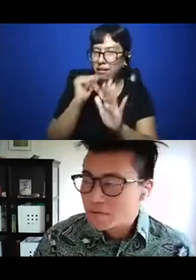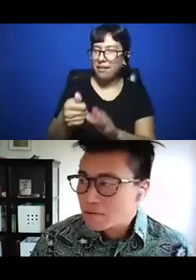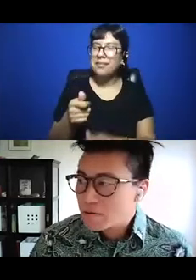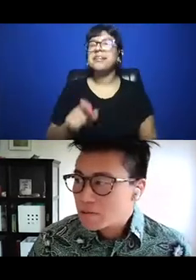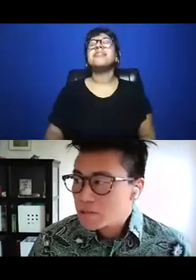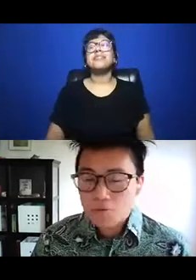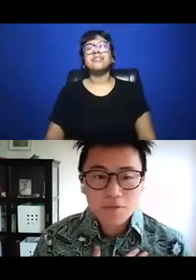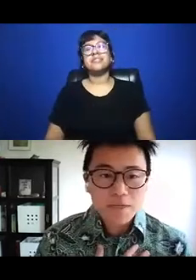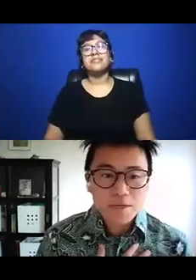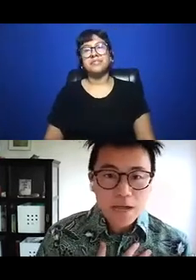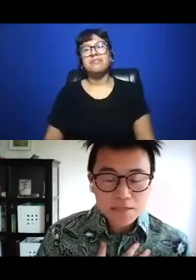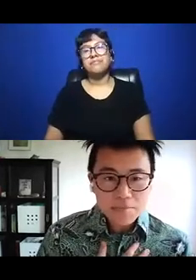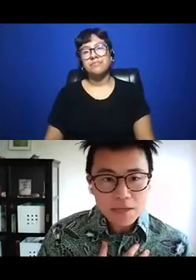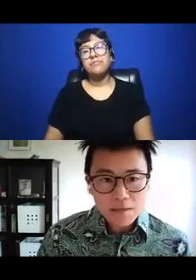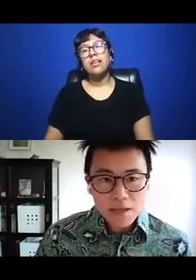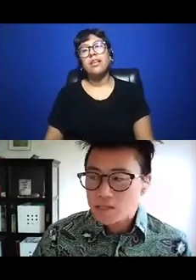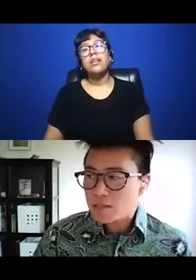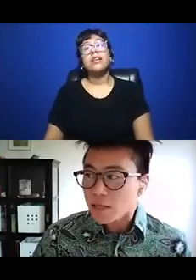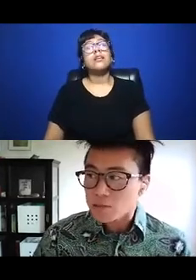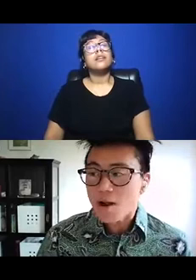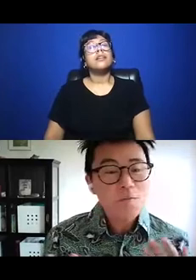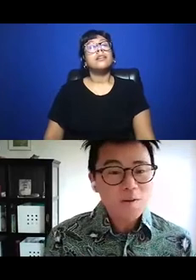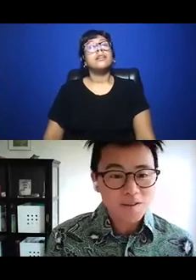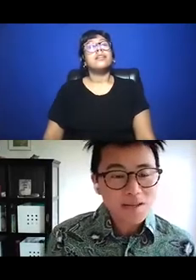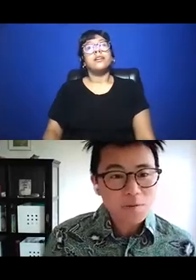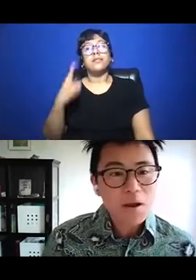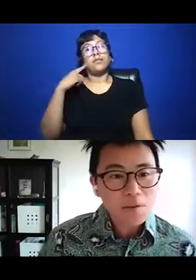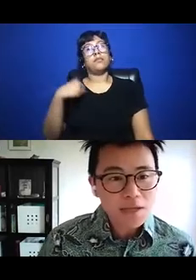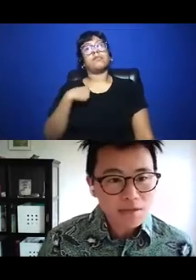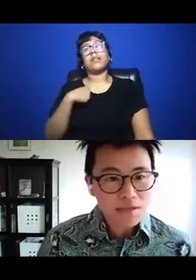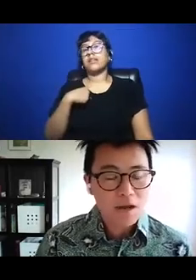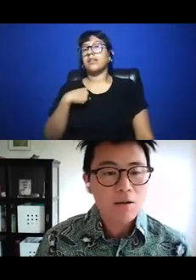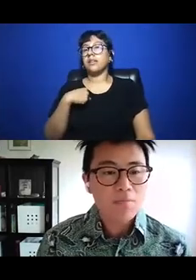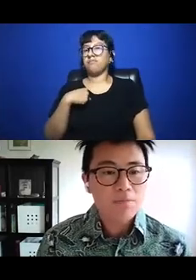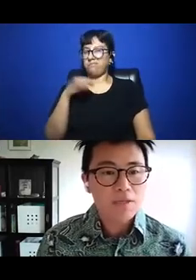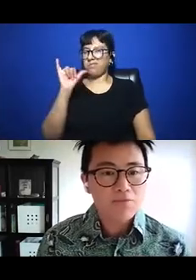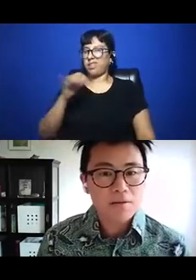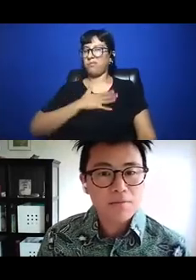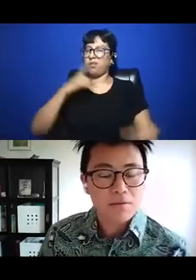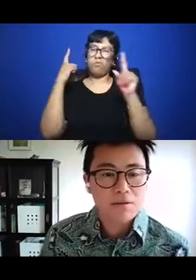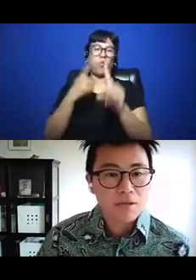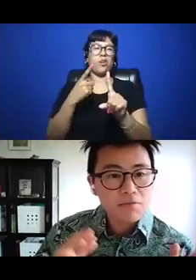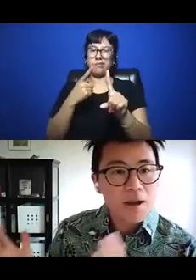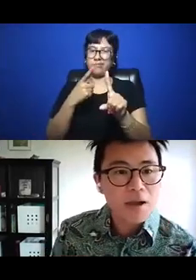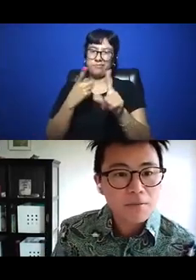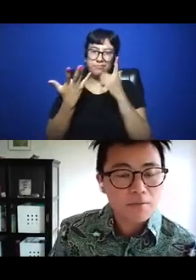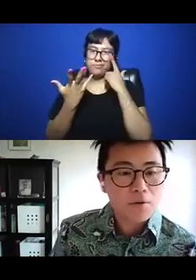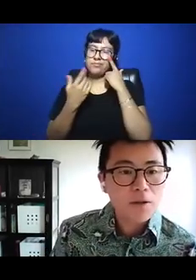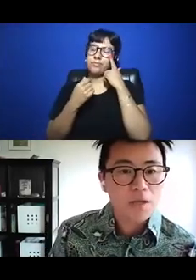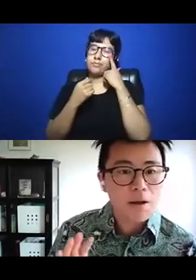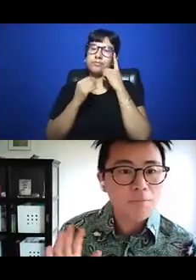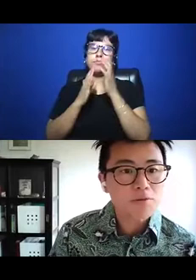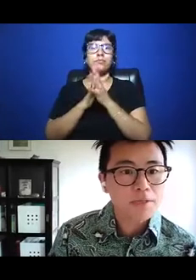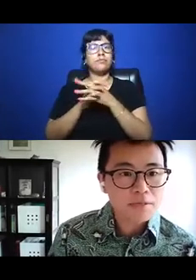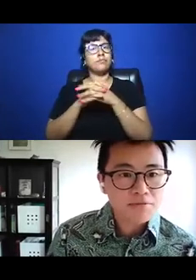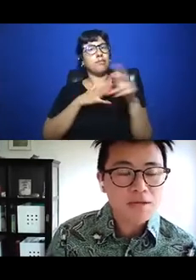So to me, that's where I would land, given my work